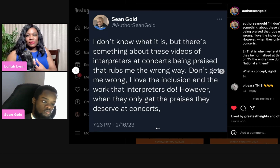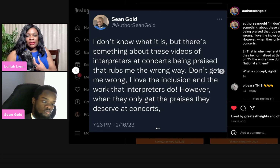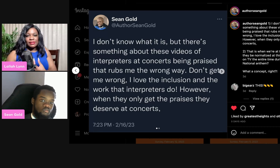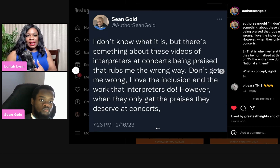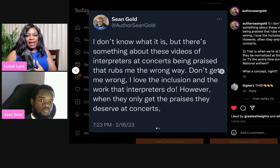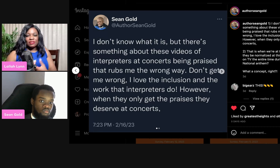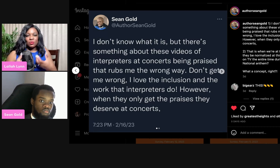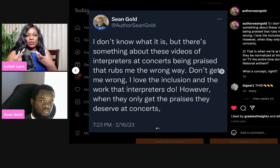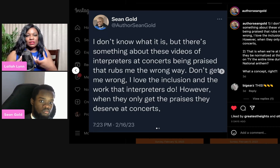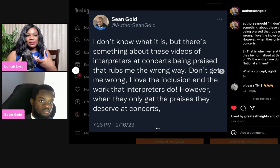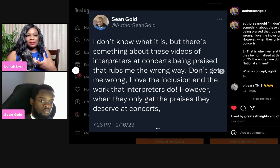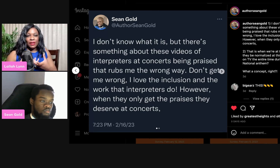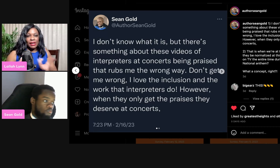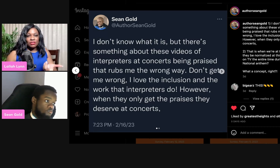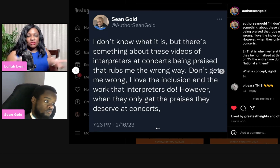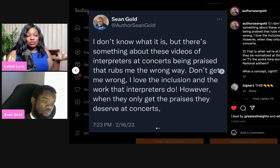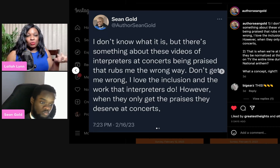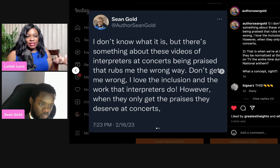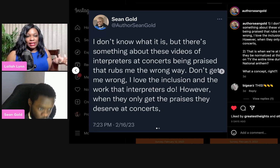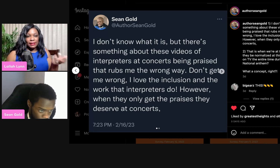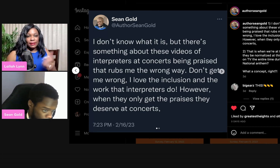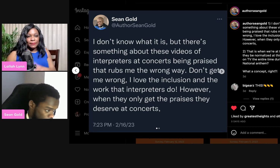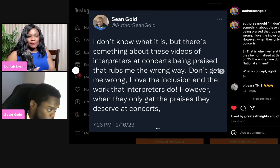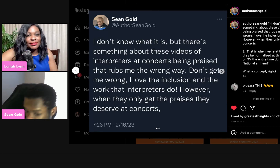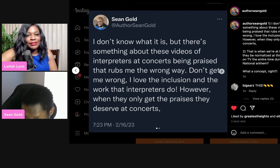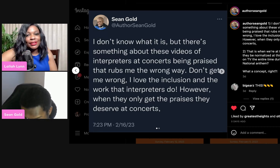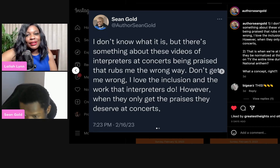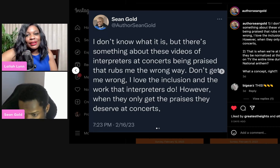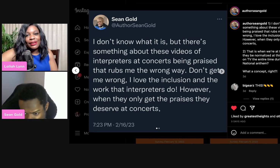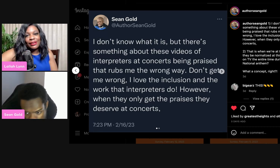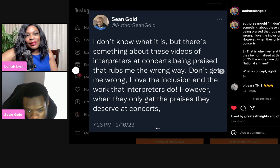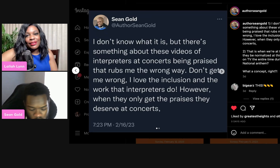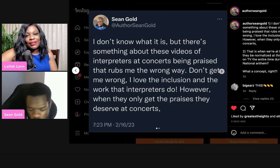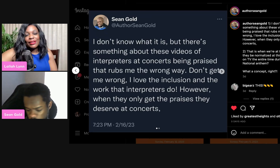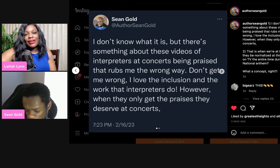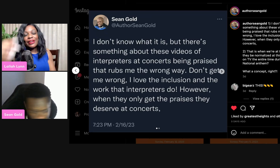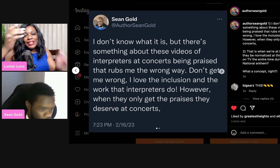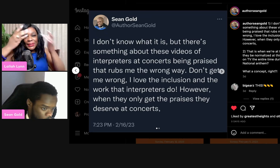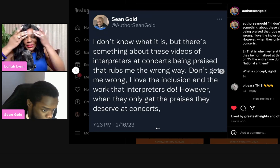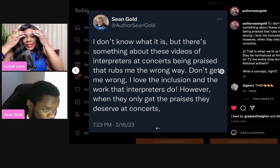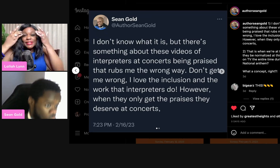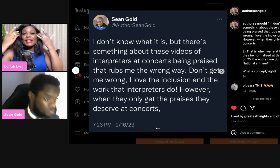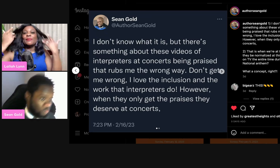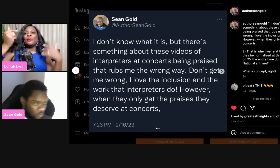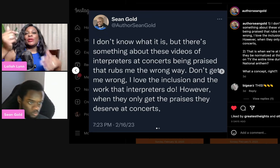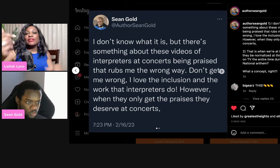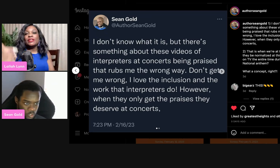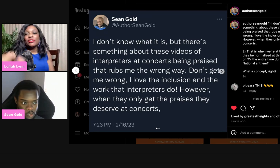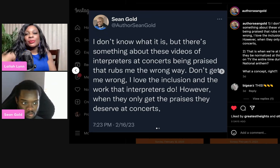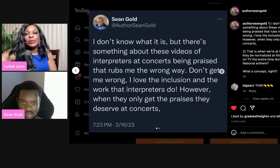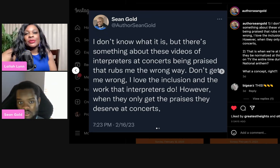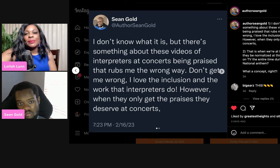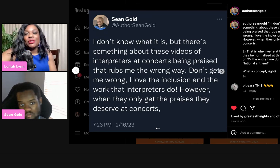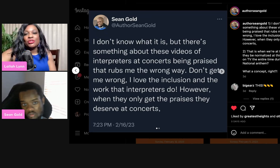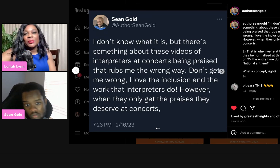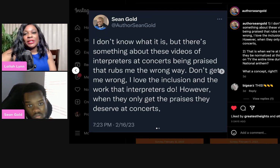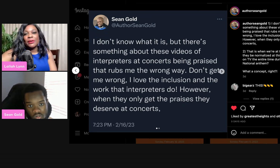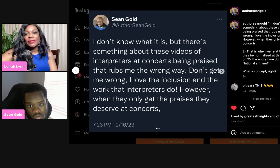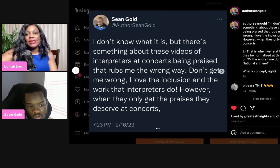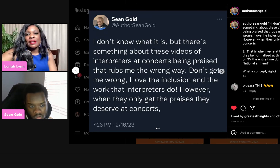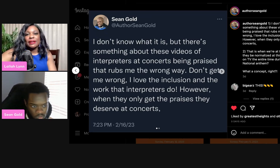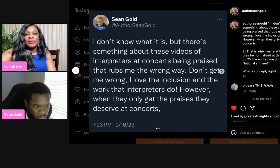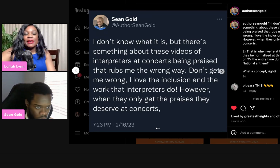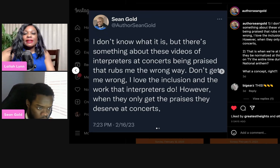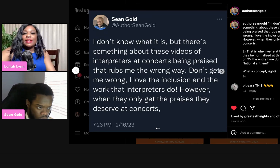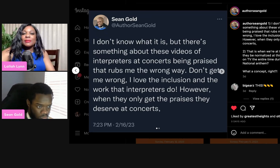do as far as that action? What specific action should we take? All right. So Sean said, we want the interpreter to be shown at